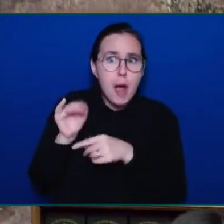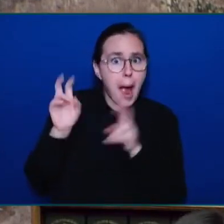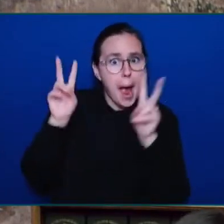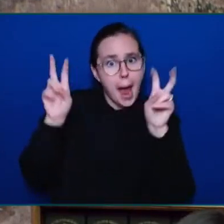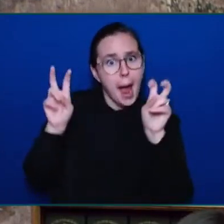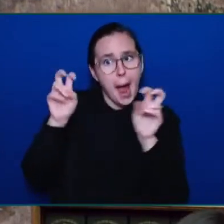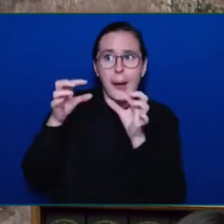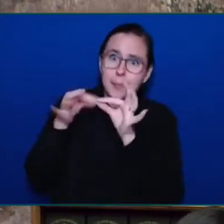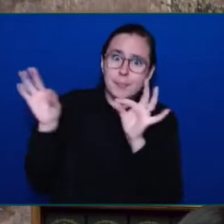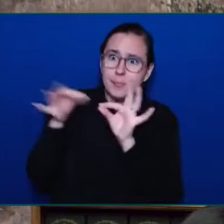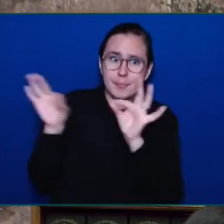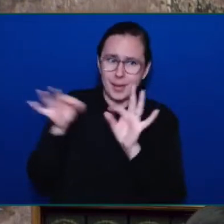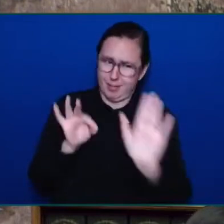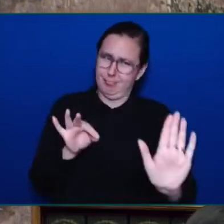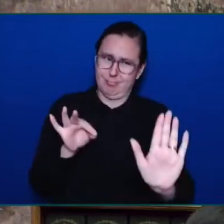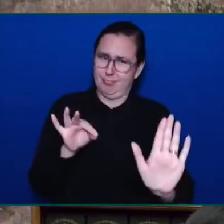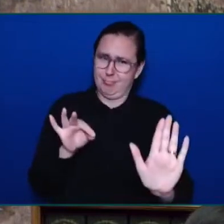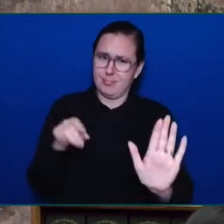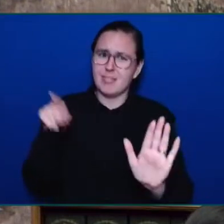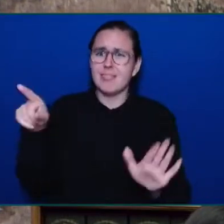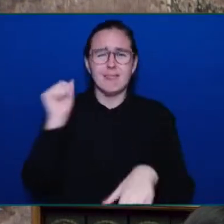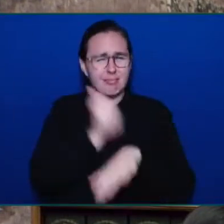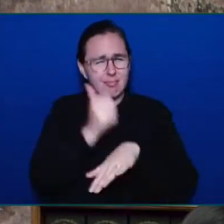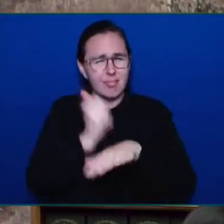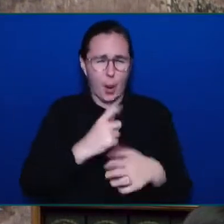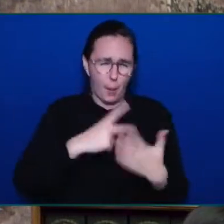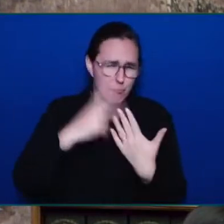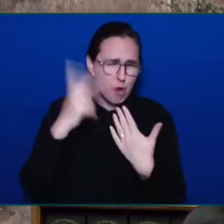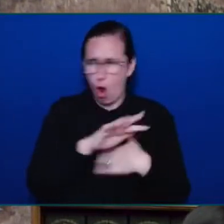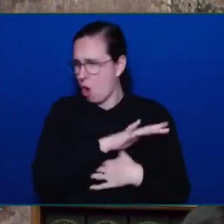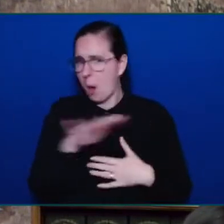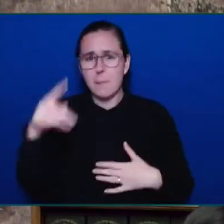facing across this province.